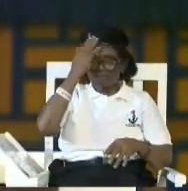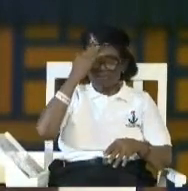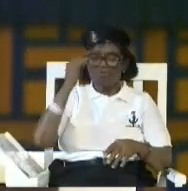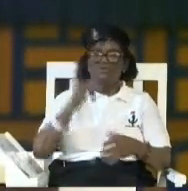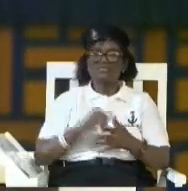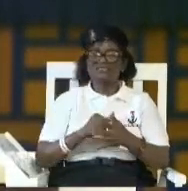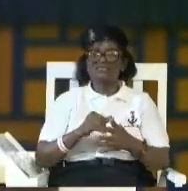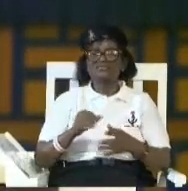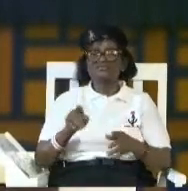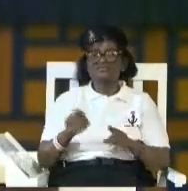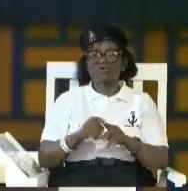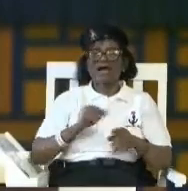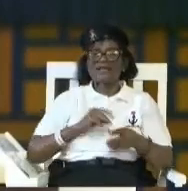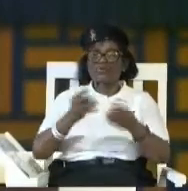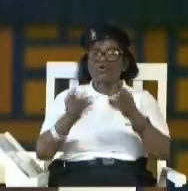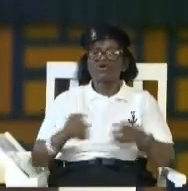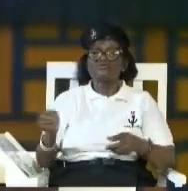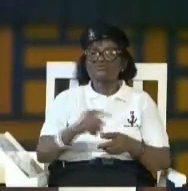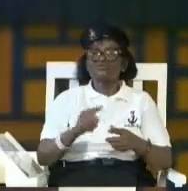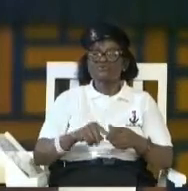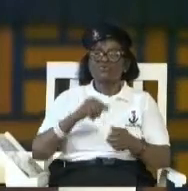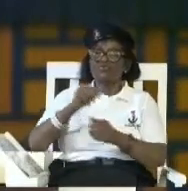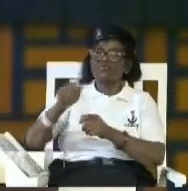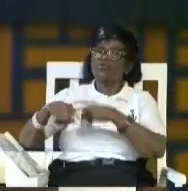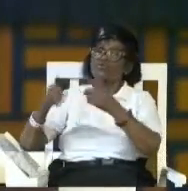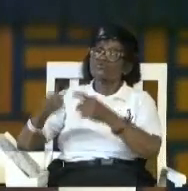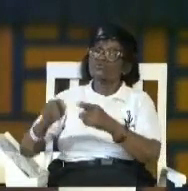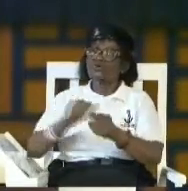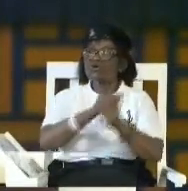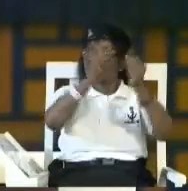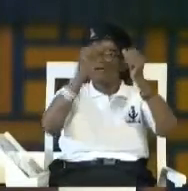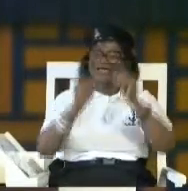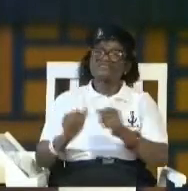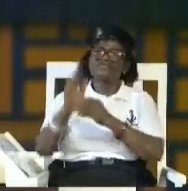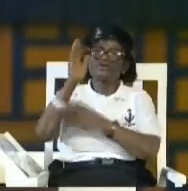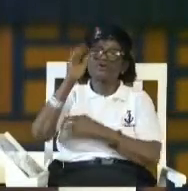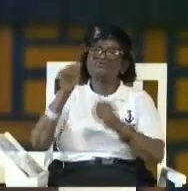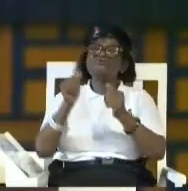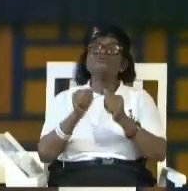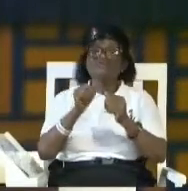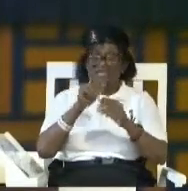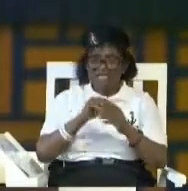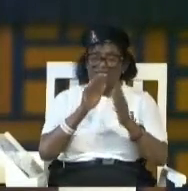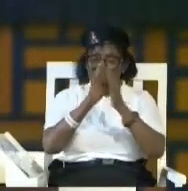in prayer now and just cry unto him.